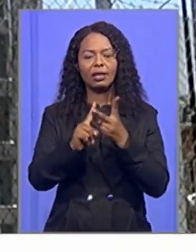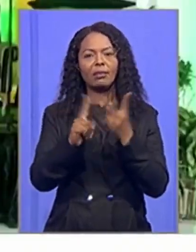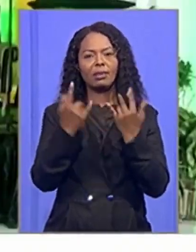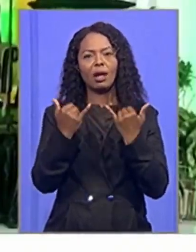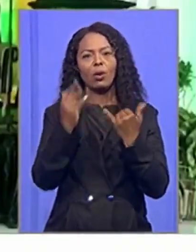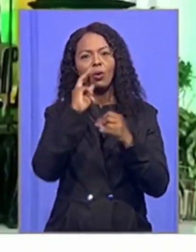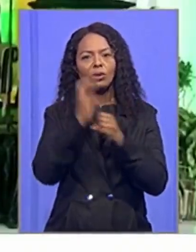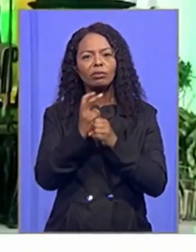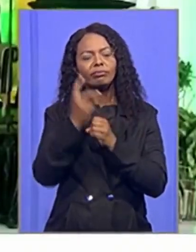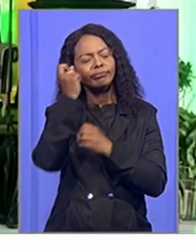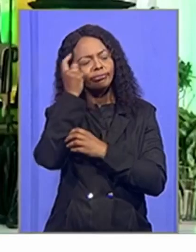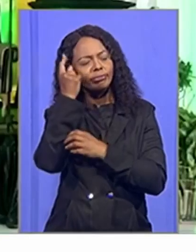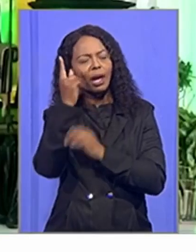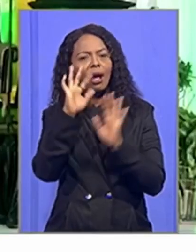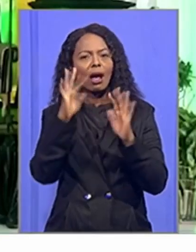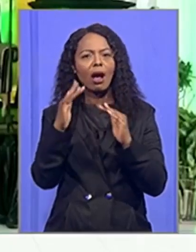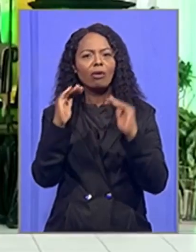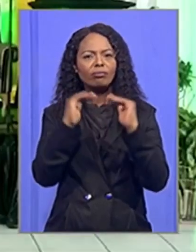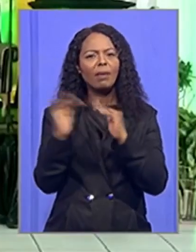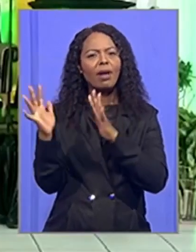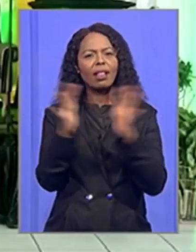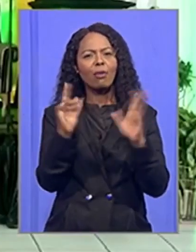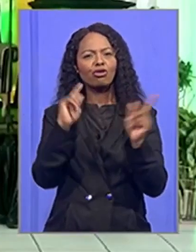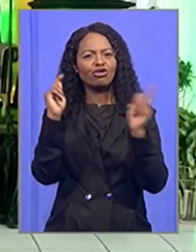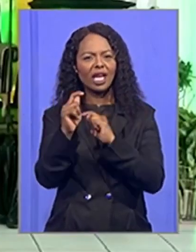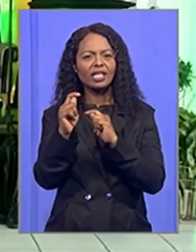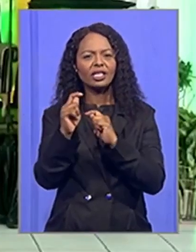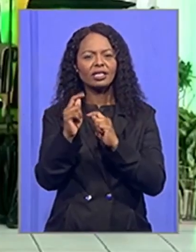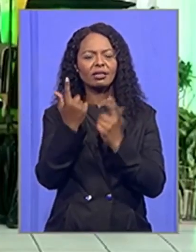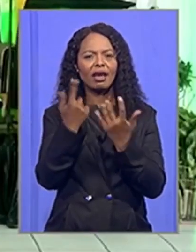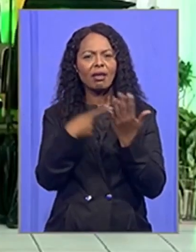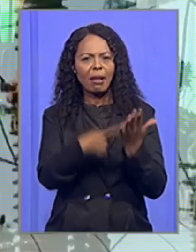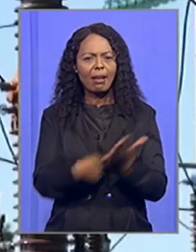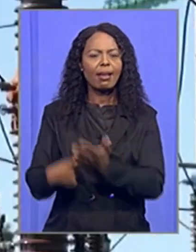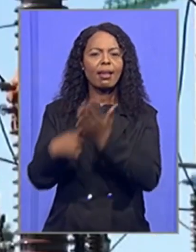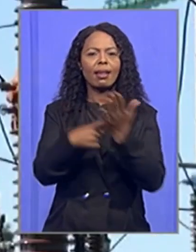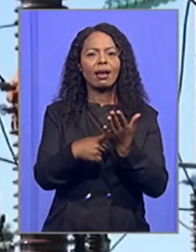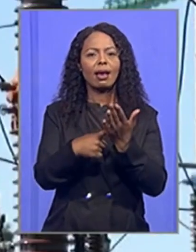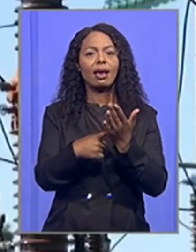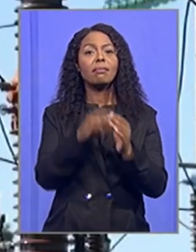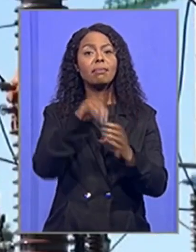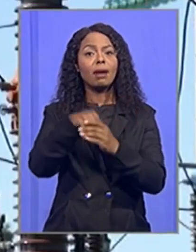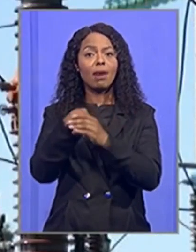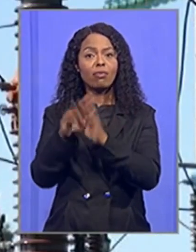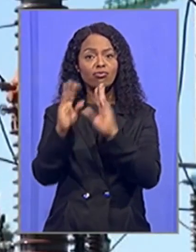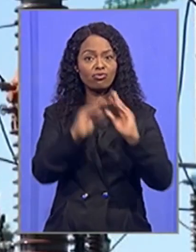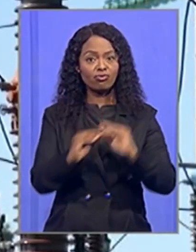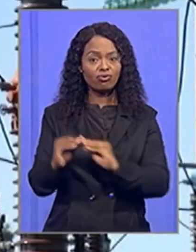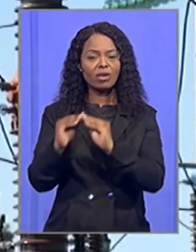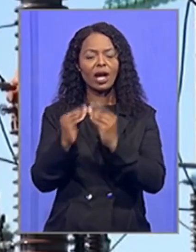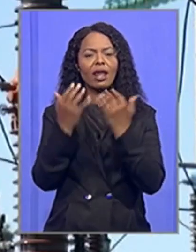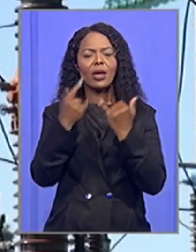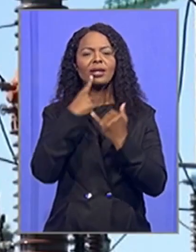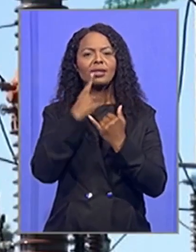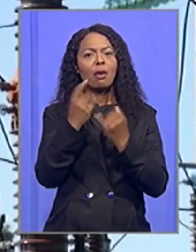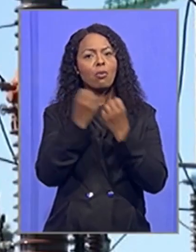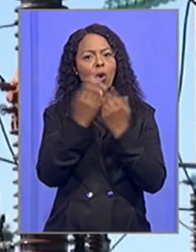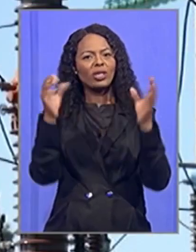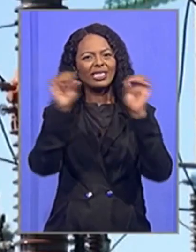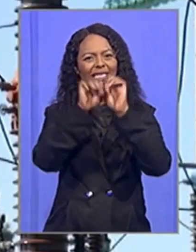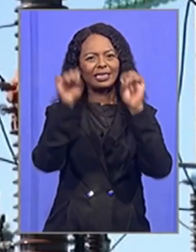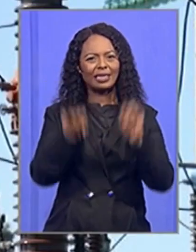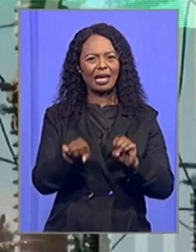tebang le tsibogo kgatlhanong le mathata a tlelaemete. Bao e neng e le karolo ya puisano ba rile mathata a mafaratlhatlha a diteišene tse di